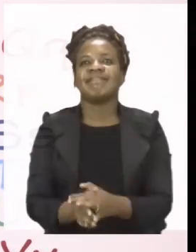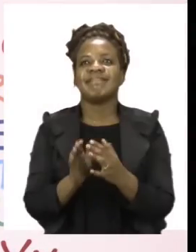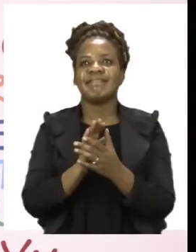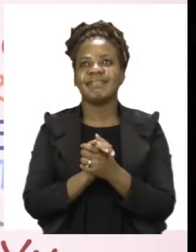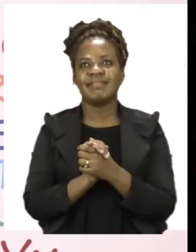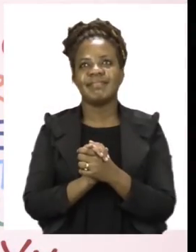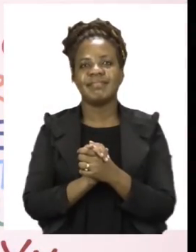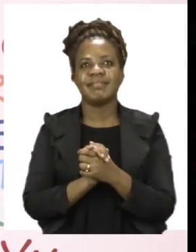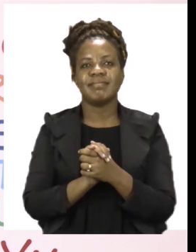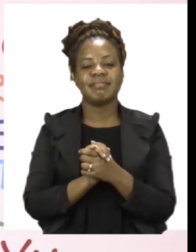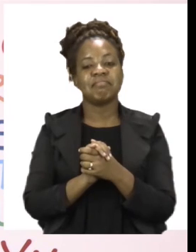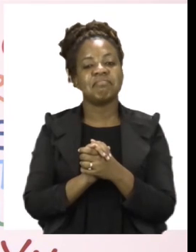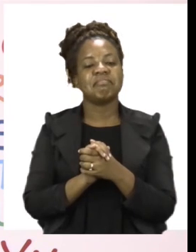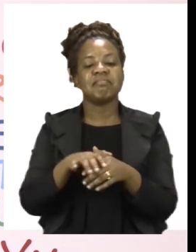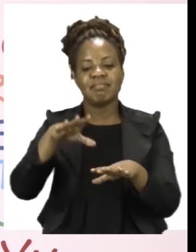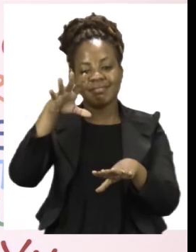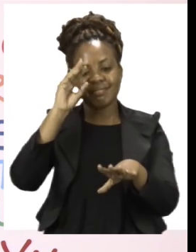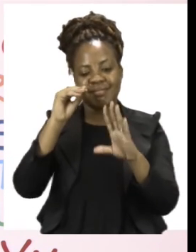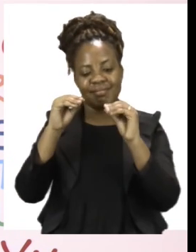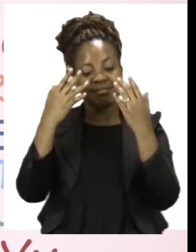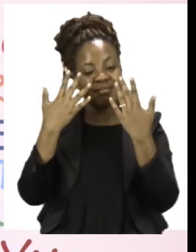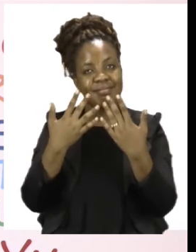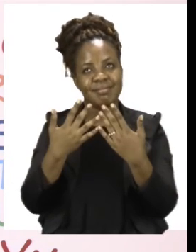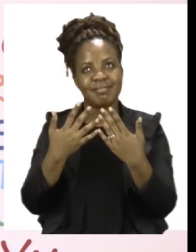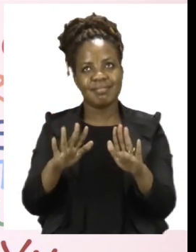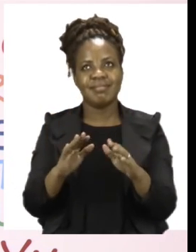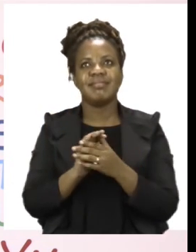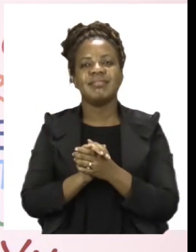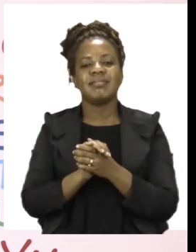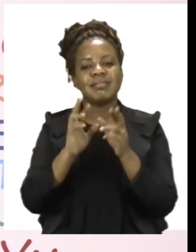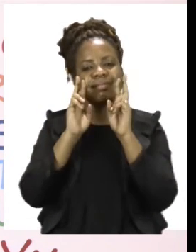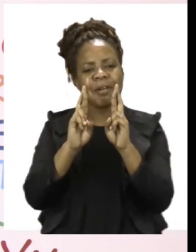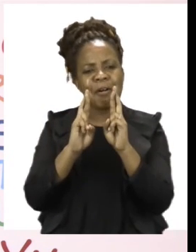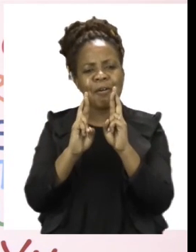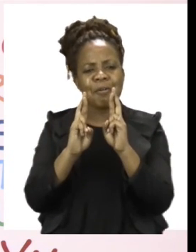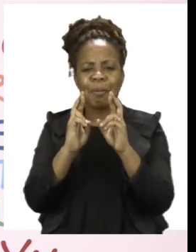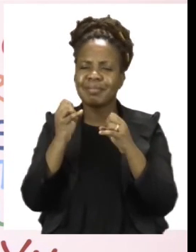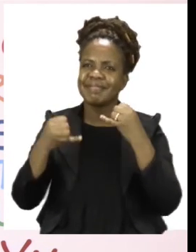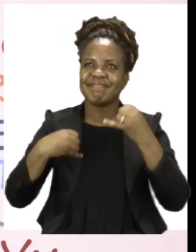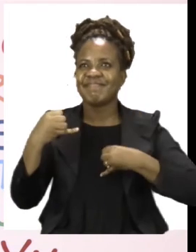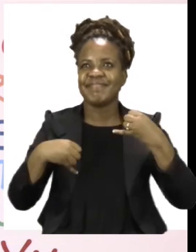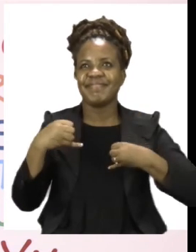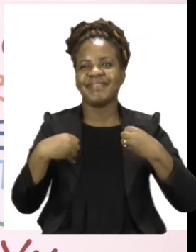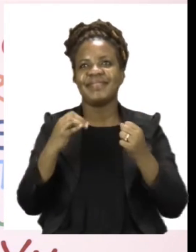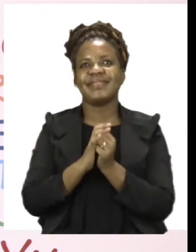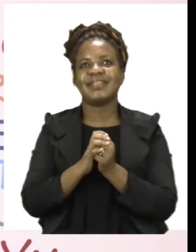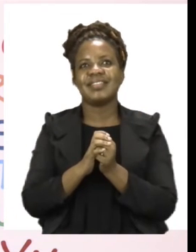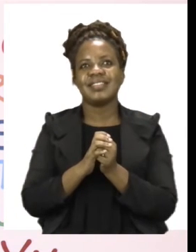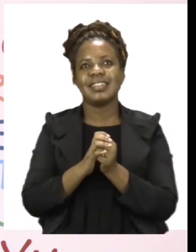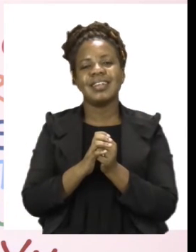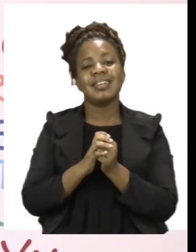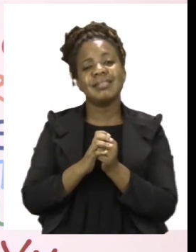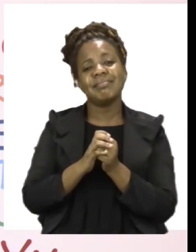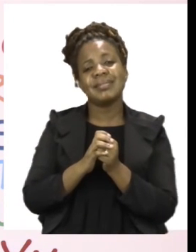We have now come to the end of our lesson, boys and girls, and I hope that you had fun. Remember, if you're not sure